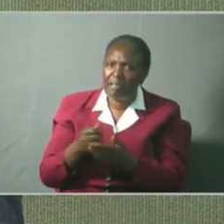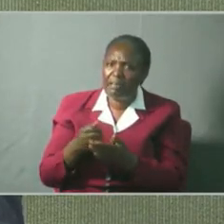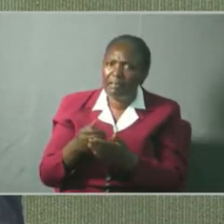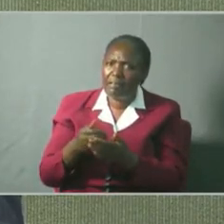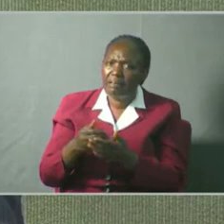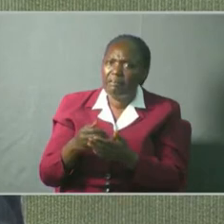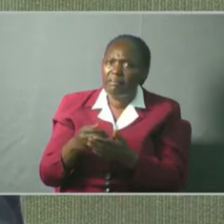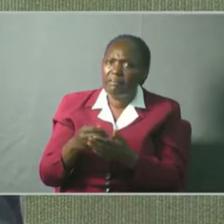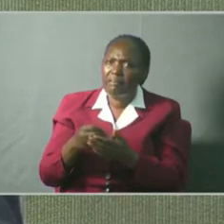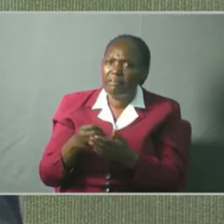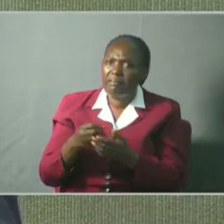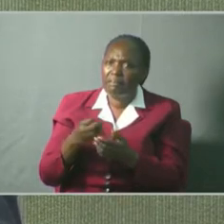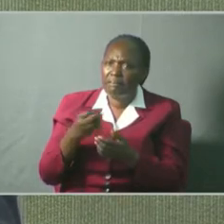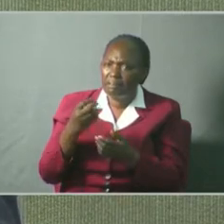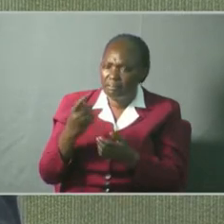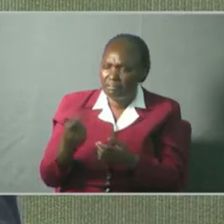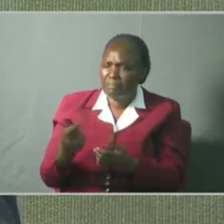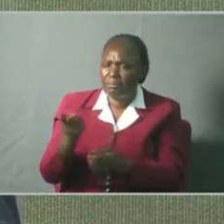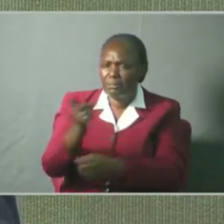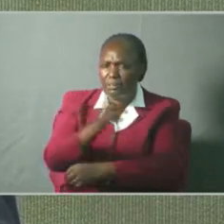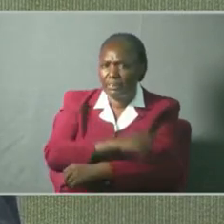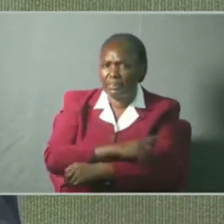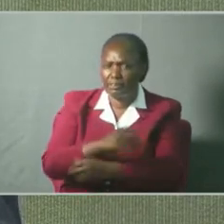before I got COVID.